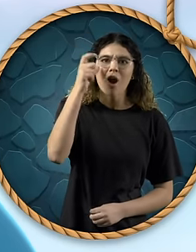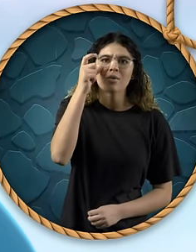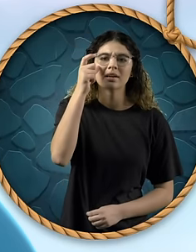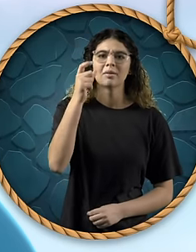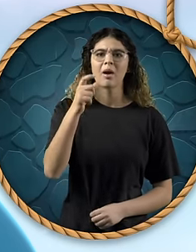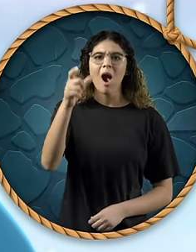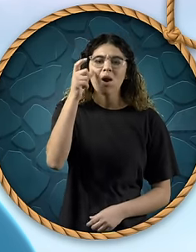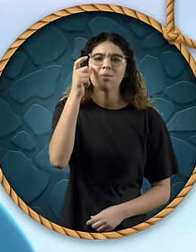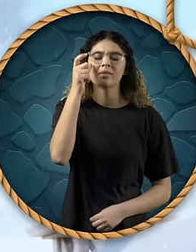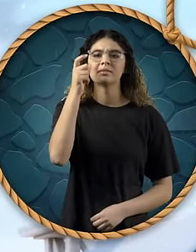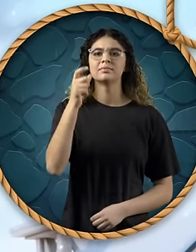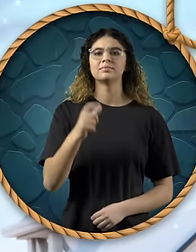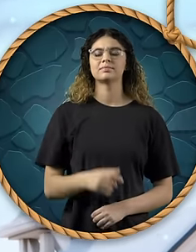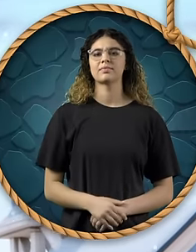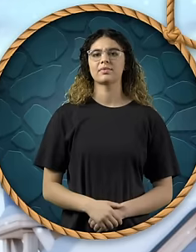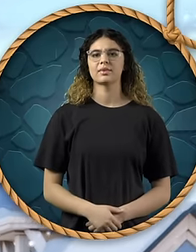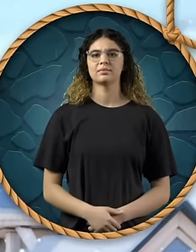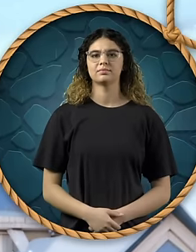girl! Luna!